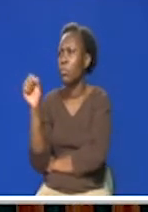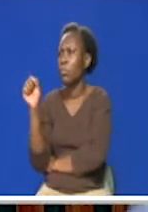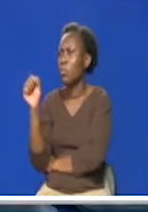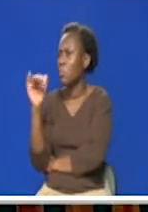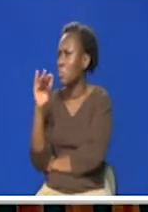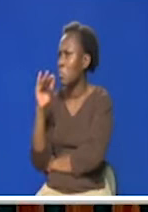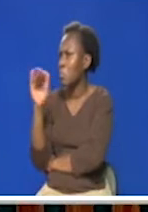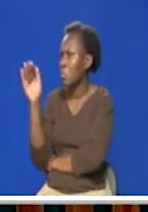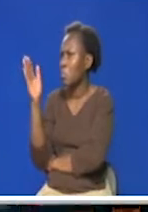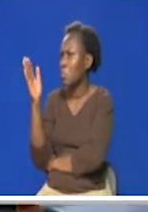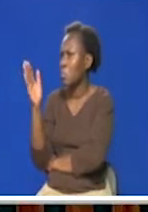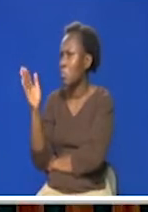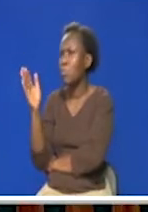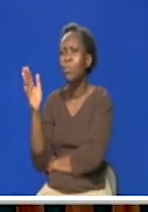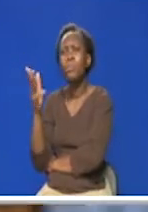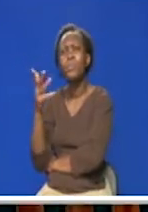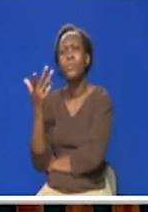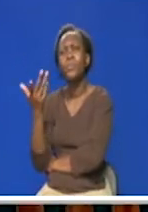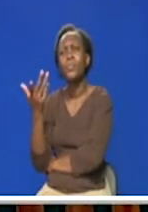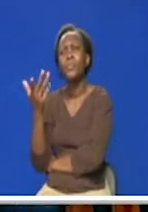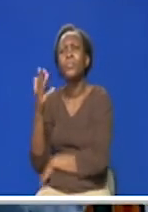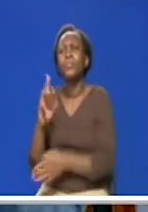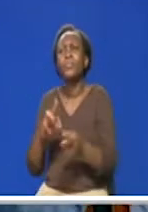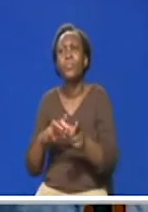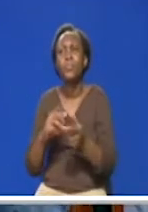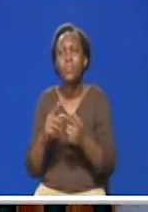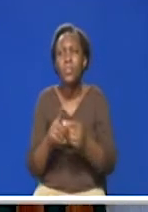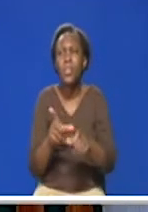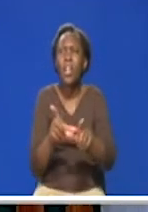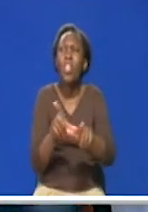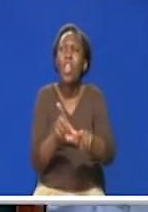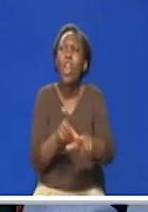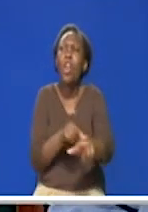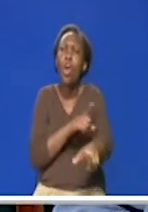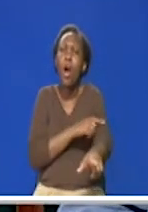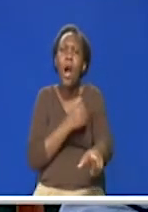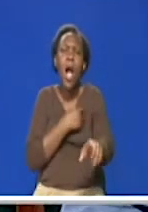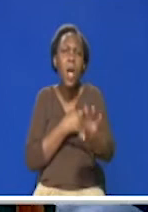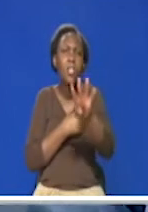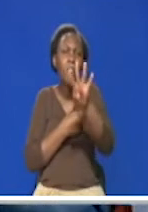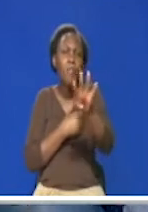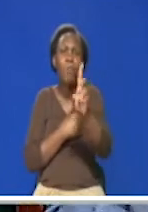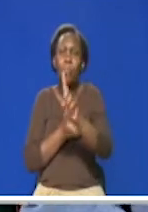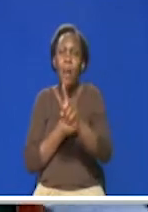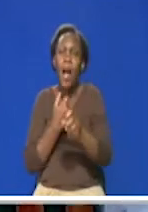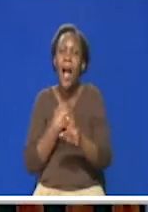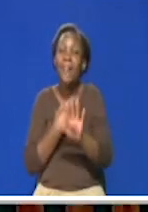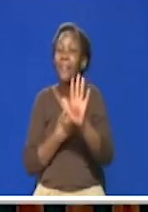1, 2, 3, 4, 5. So the longest continuous chain has 5 carbon atoms, not 4.